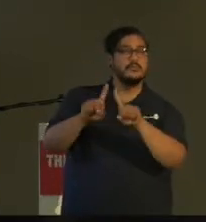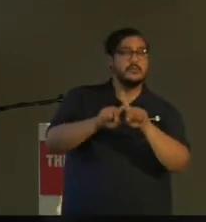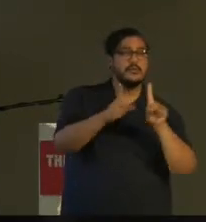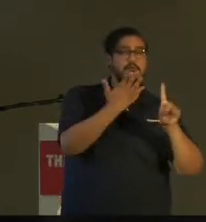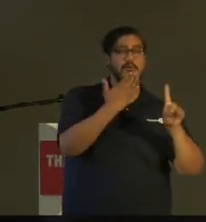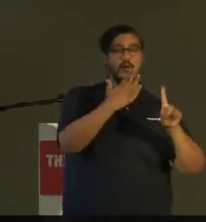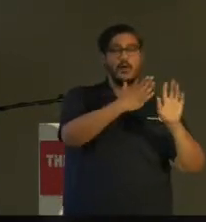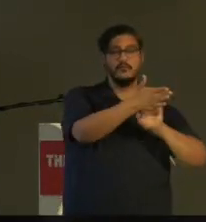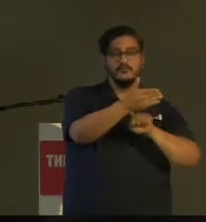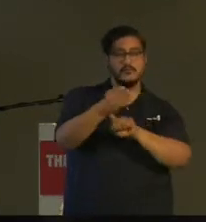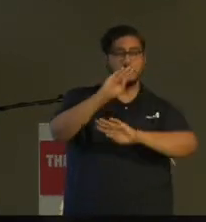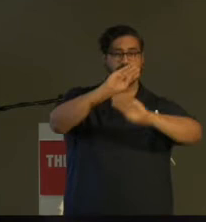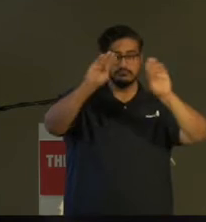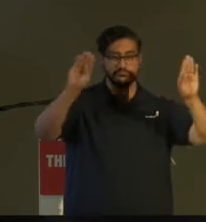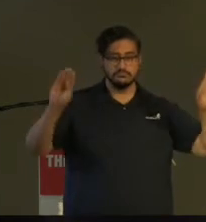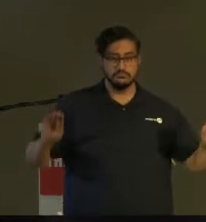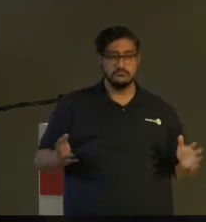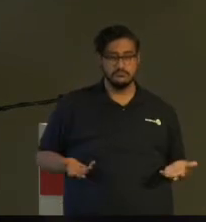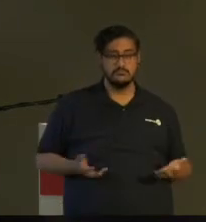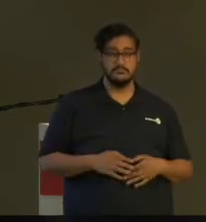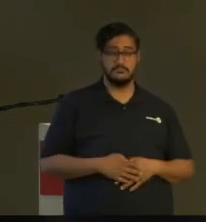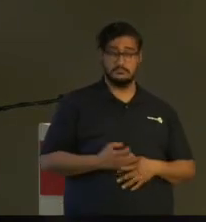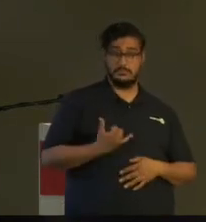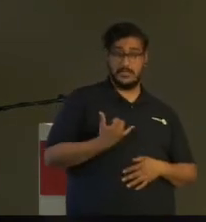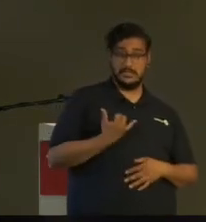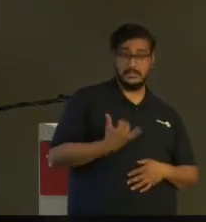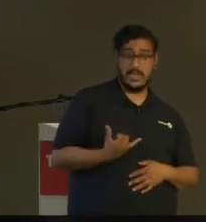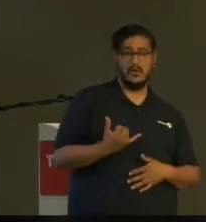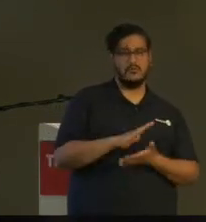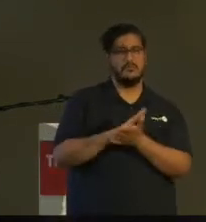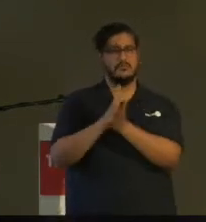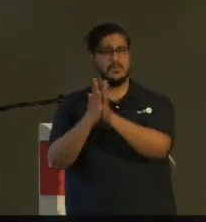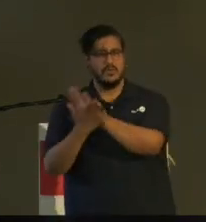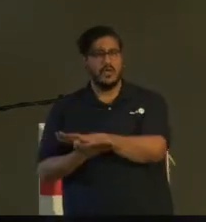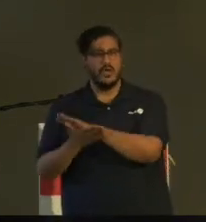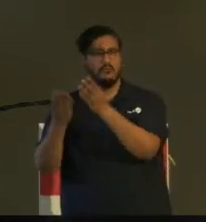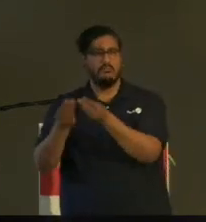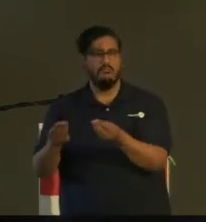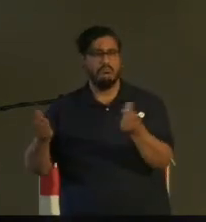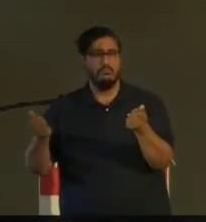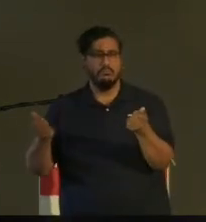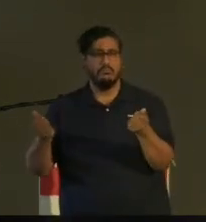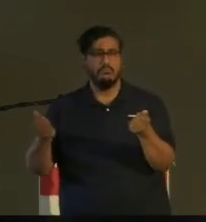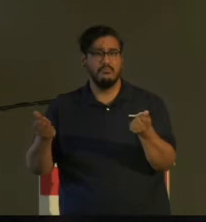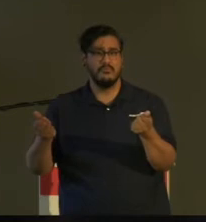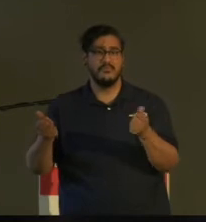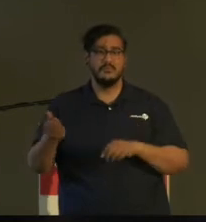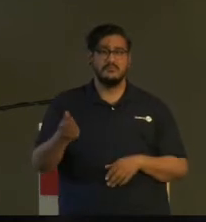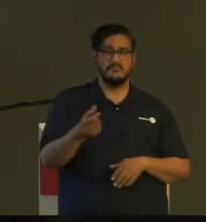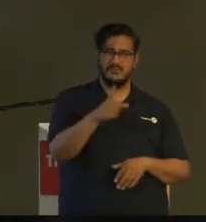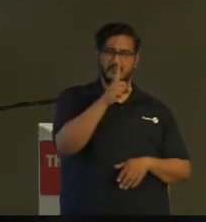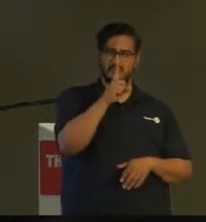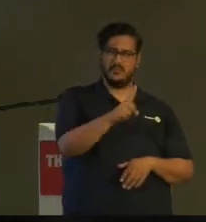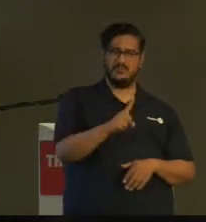color. Now that the salon has become the mortuary, a place for those with nowhere else to die, it weighs heavily